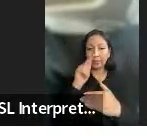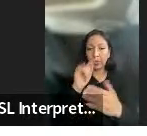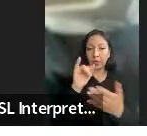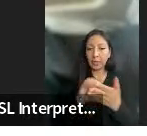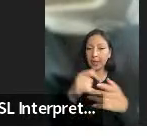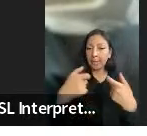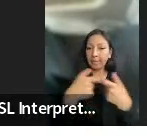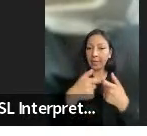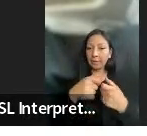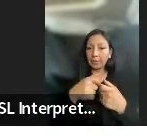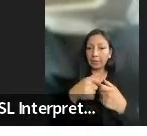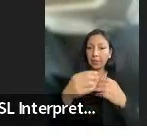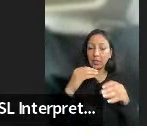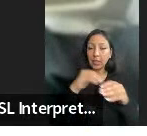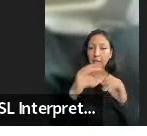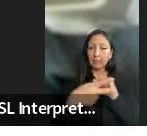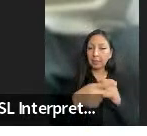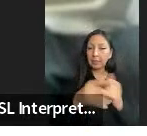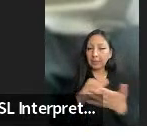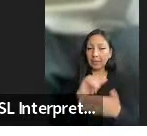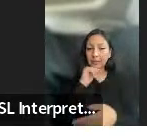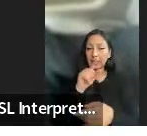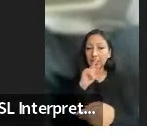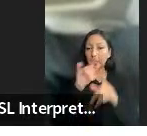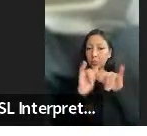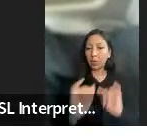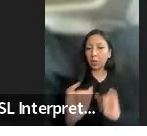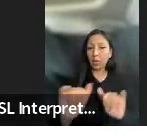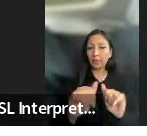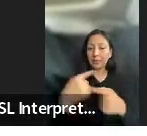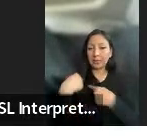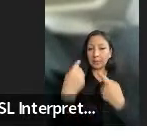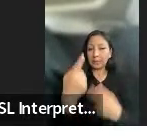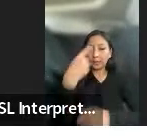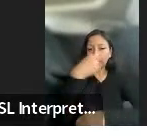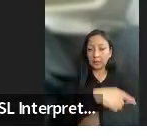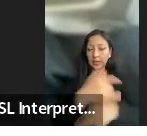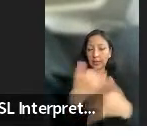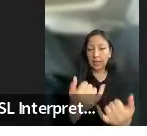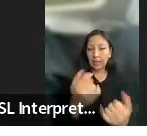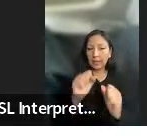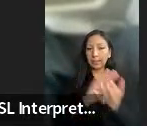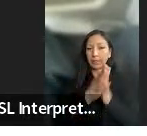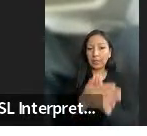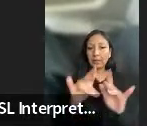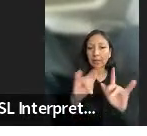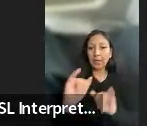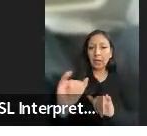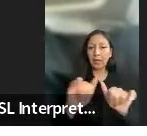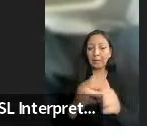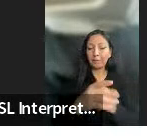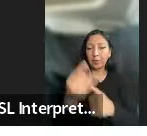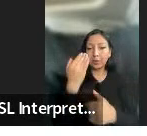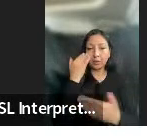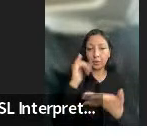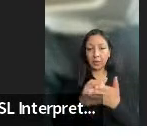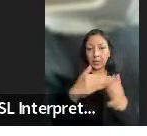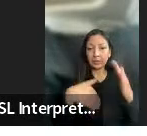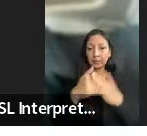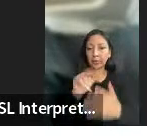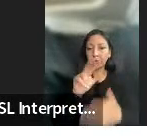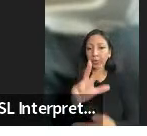battery storage, which is something that has not been common until now, but could become common. You know, it's up to 3